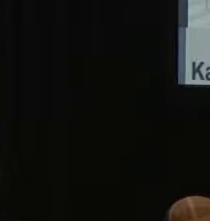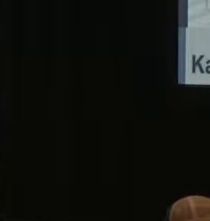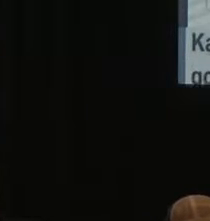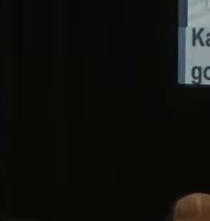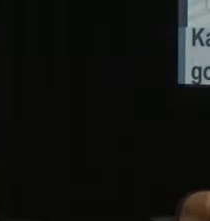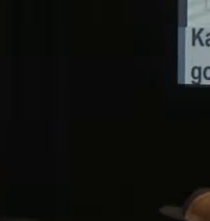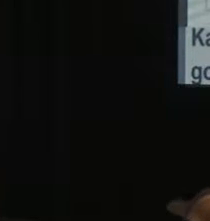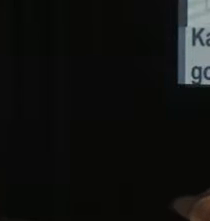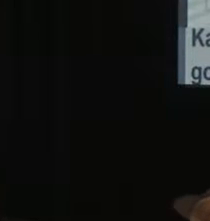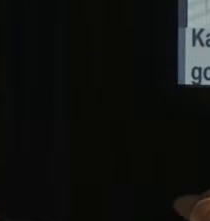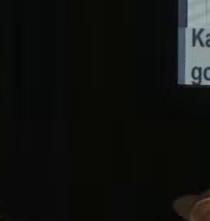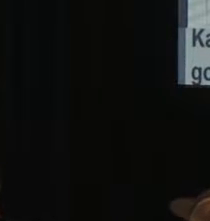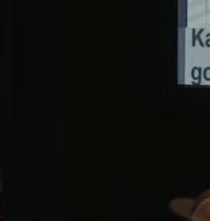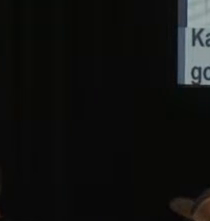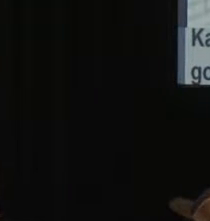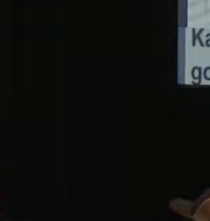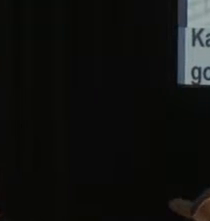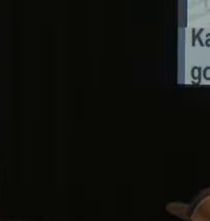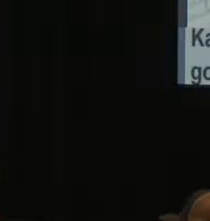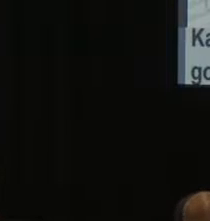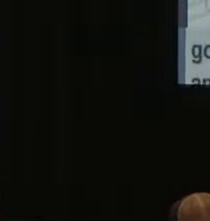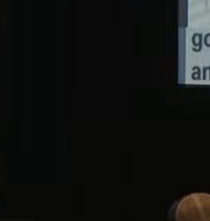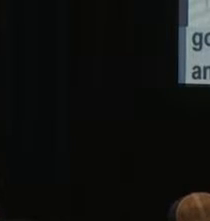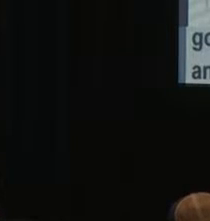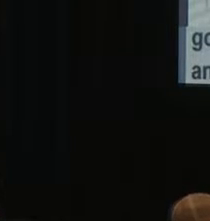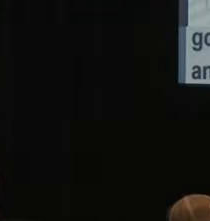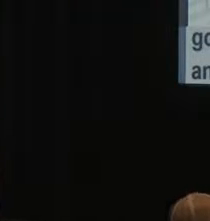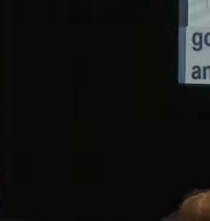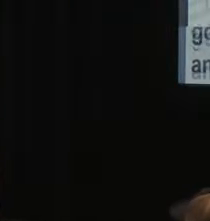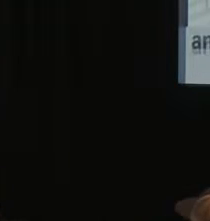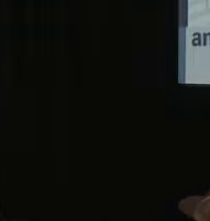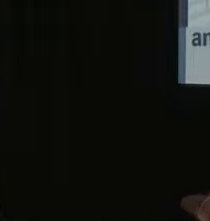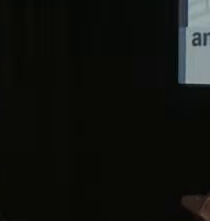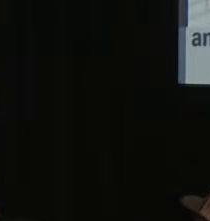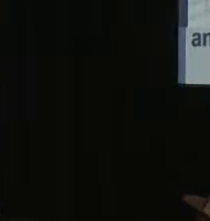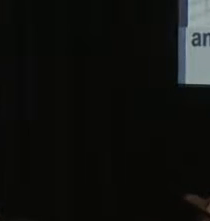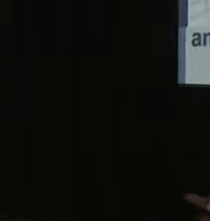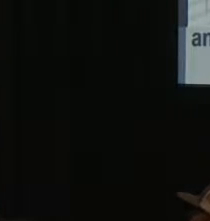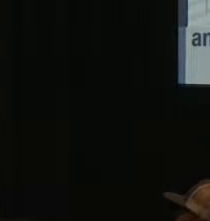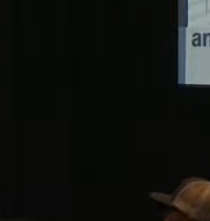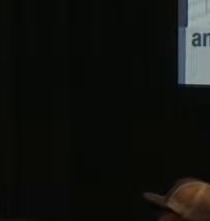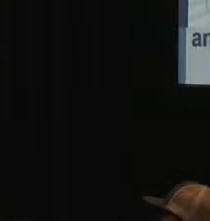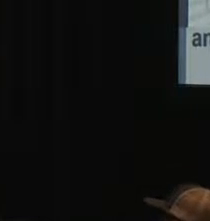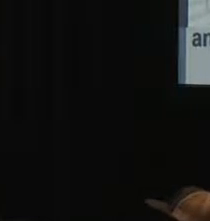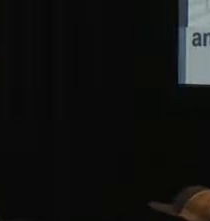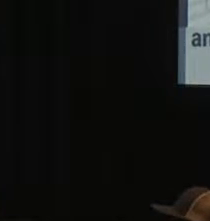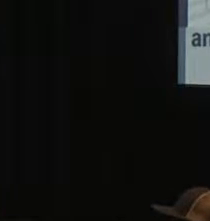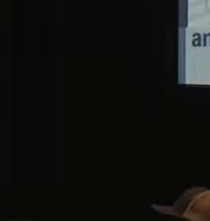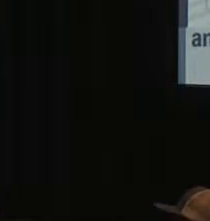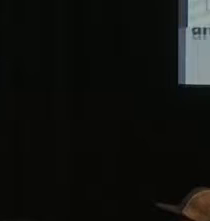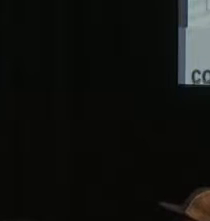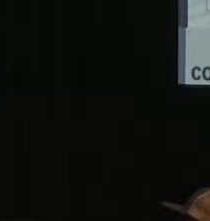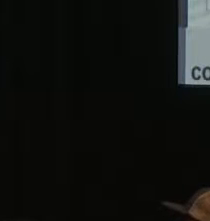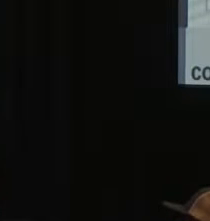technology, friend or foe in achieving sustainability. A little bit about Karen. She's Director of Water Conservation in San Antonio, Texas, where she leads